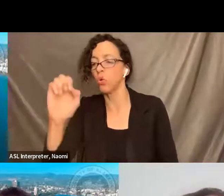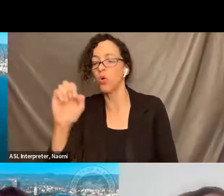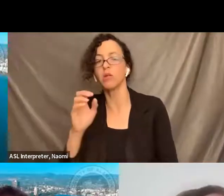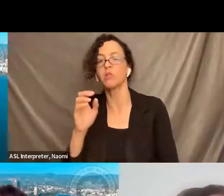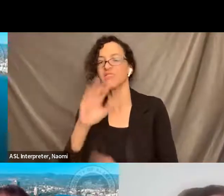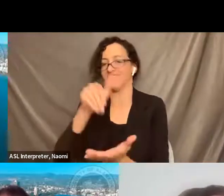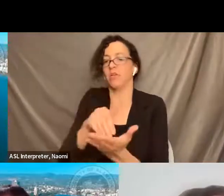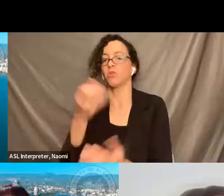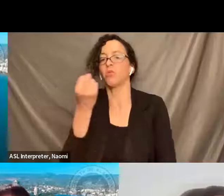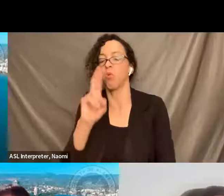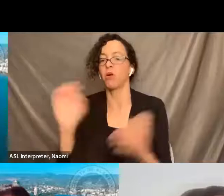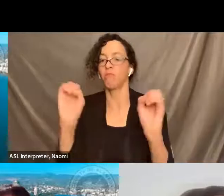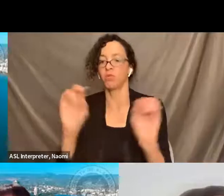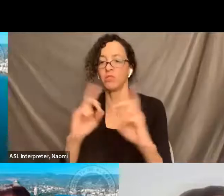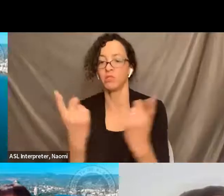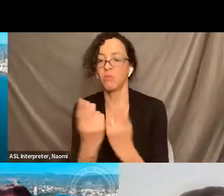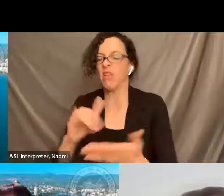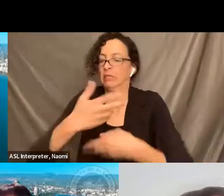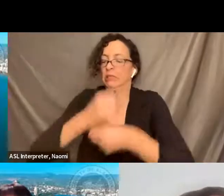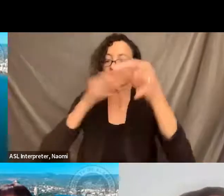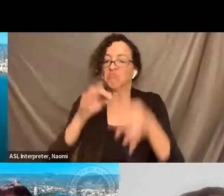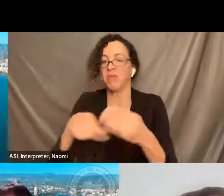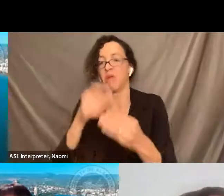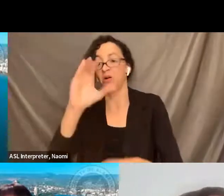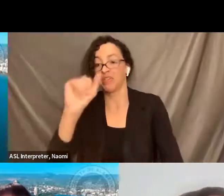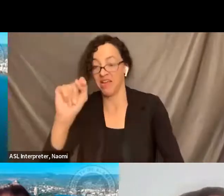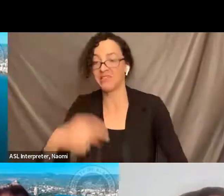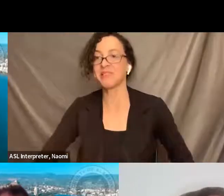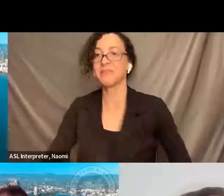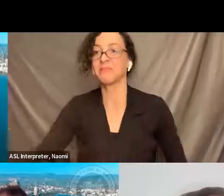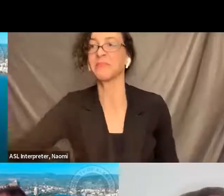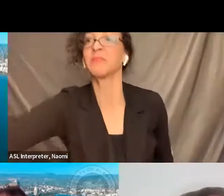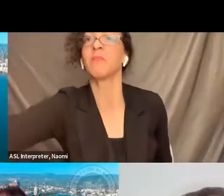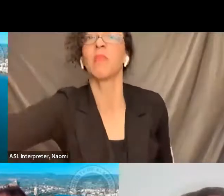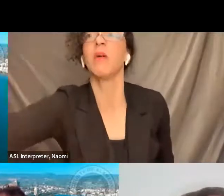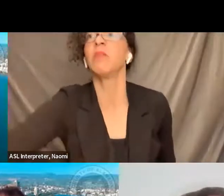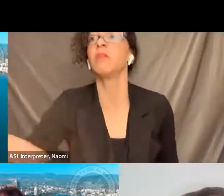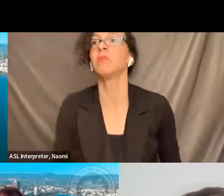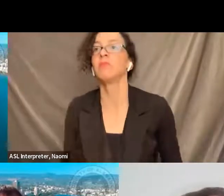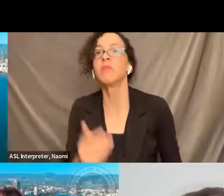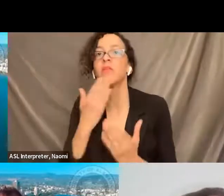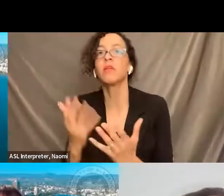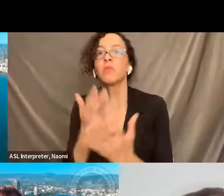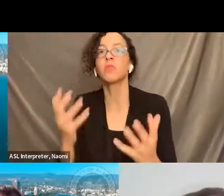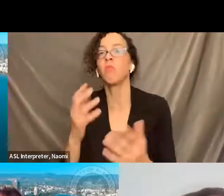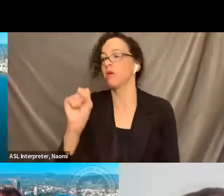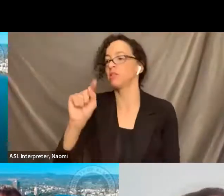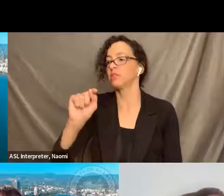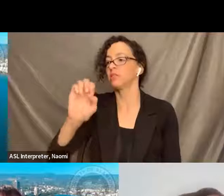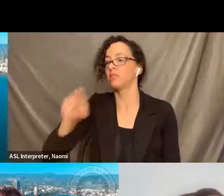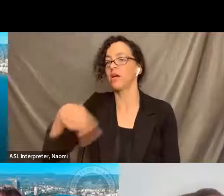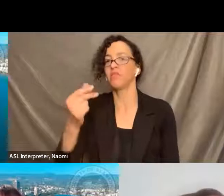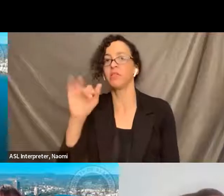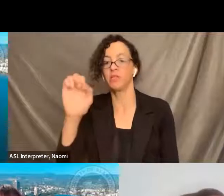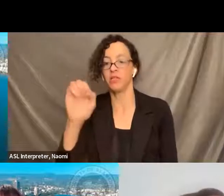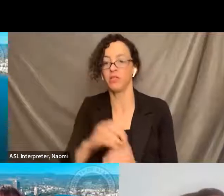CAT. Thank you so much, Stephanie. Director McFadden, is there anything that you want to add in terms of the EMS perspective on